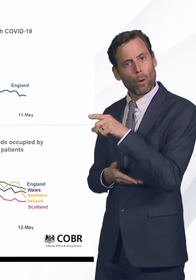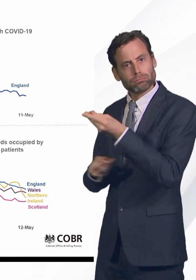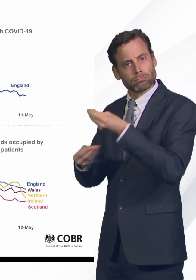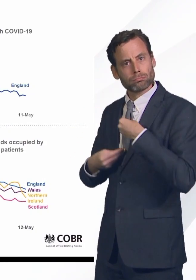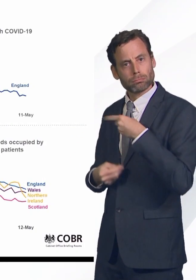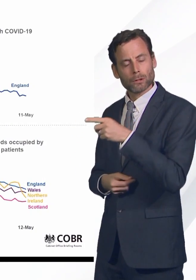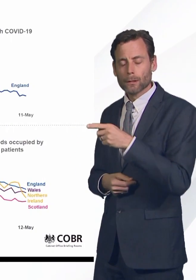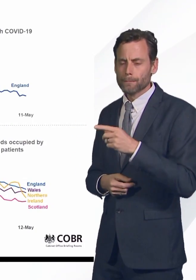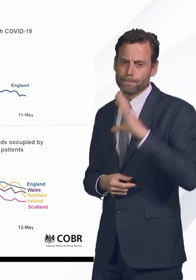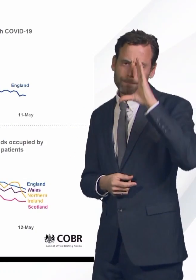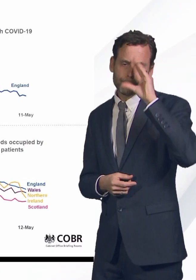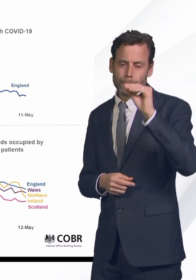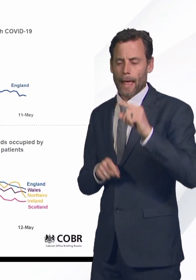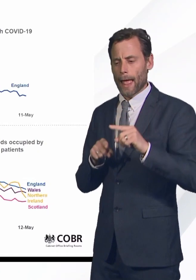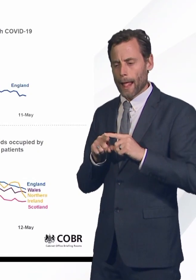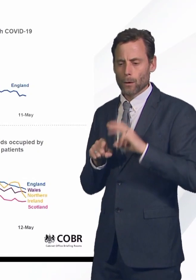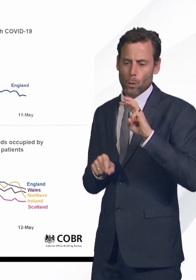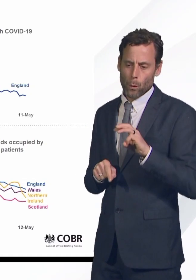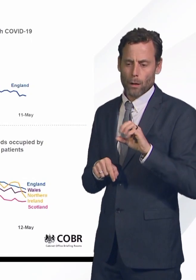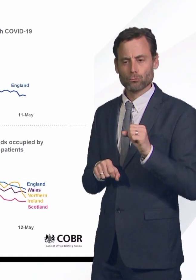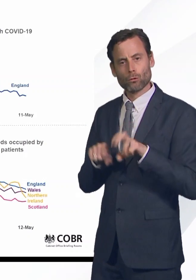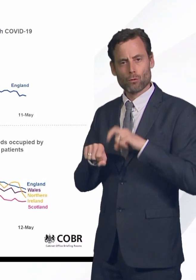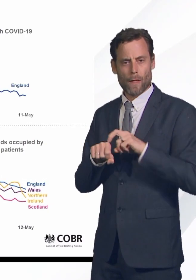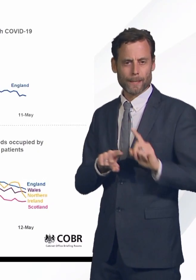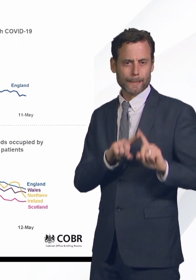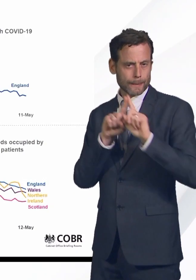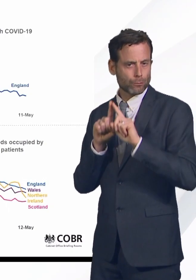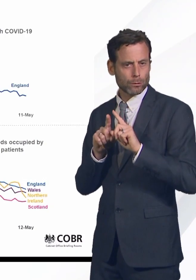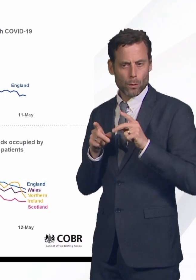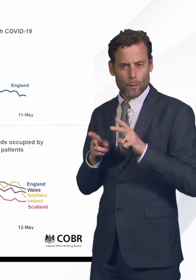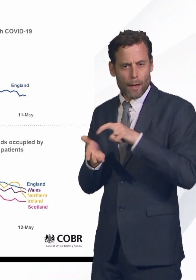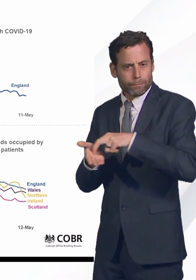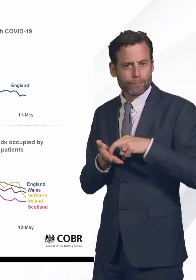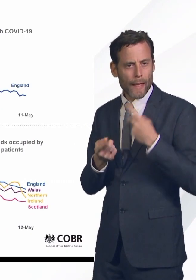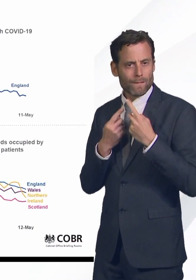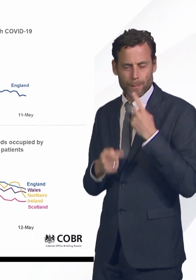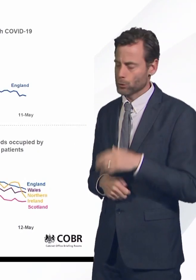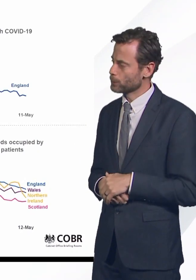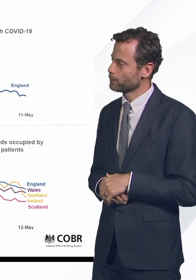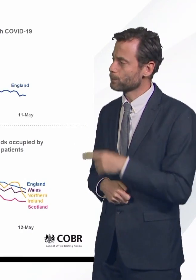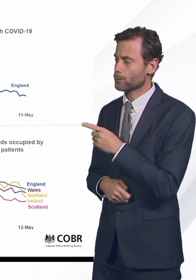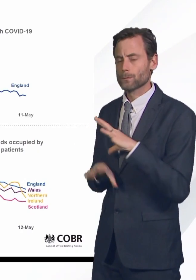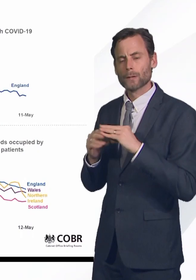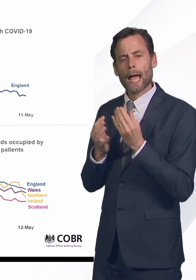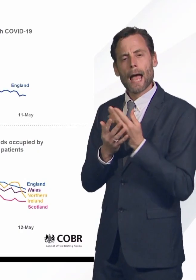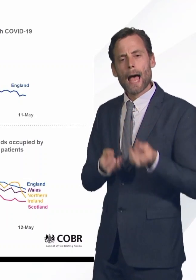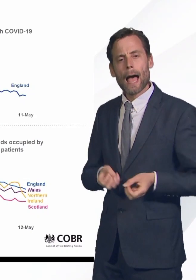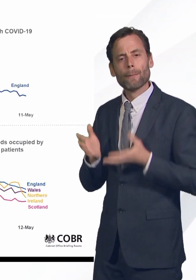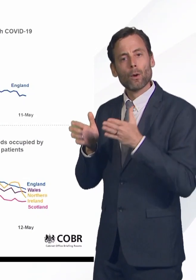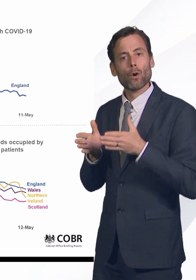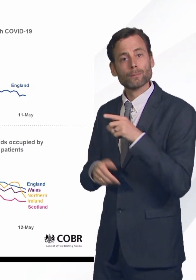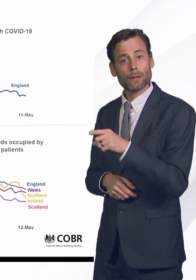UK nation. So in the top half of the slide, you can see that the number of admissions on the 11th of May